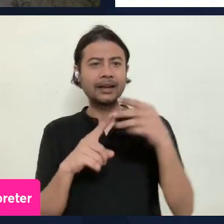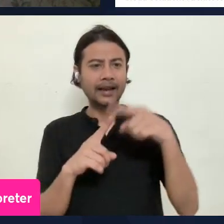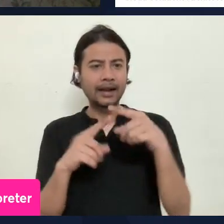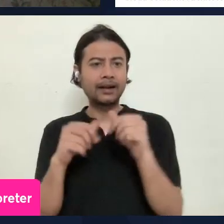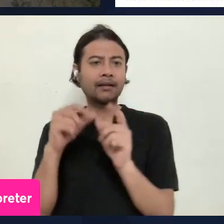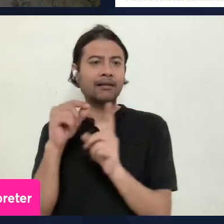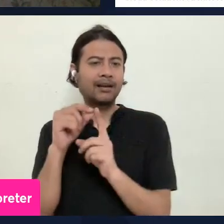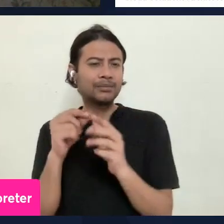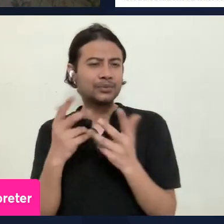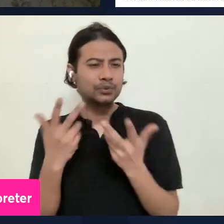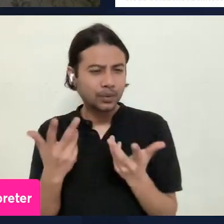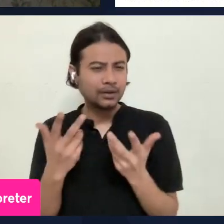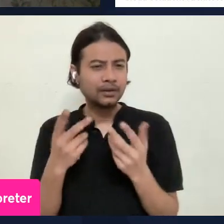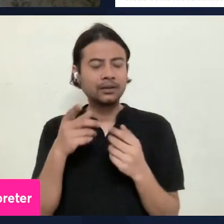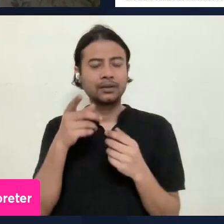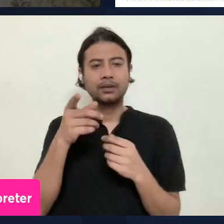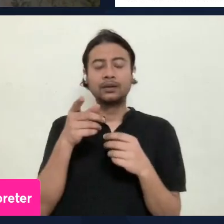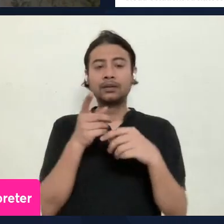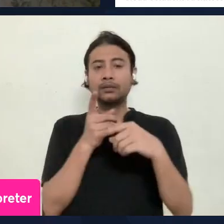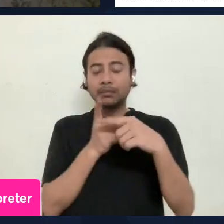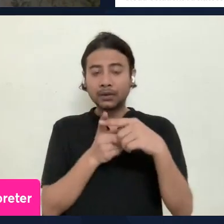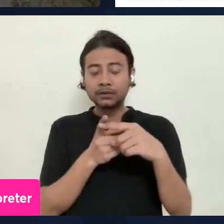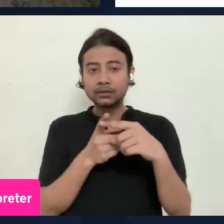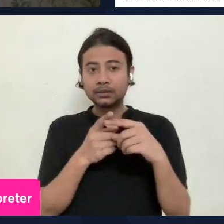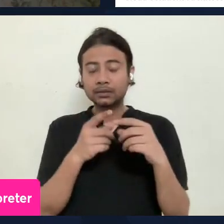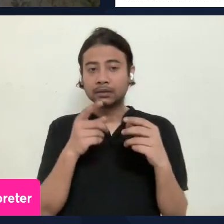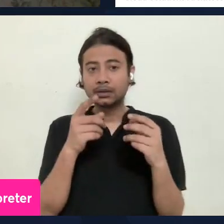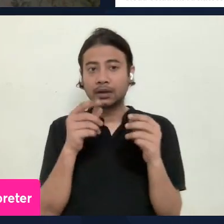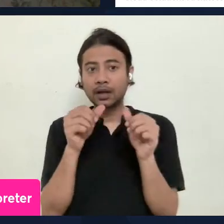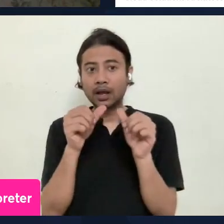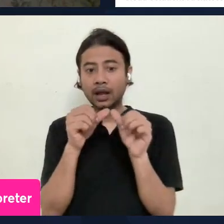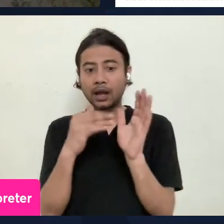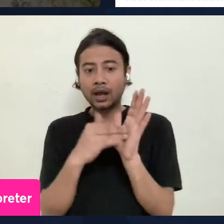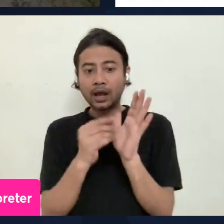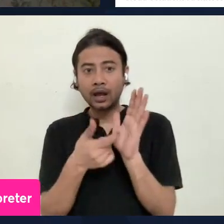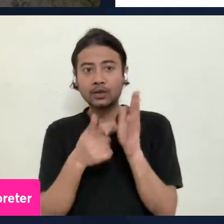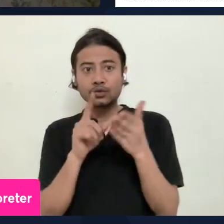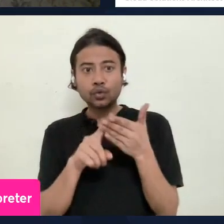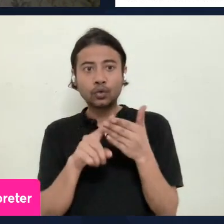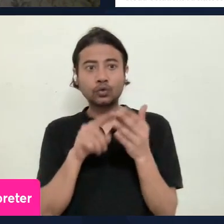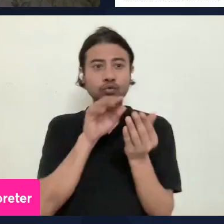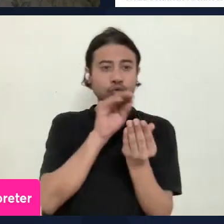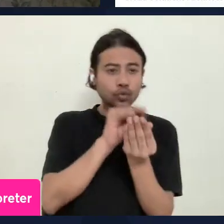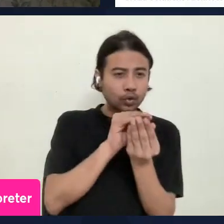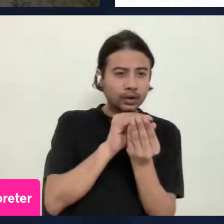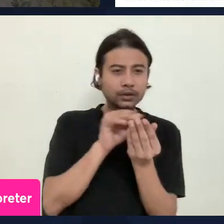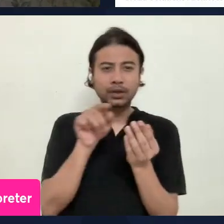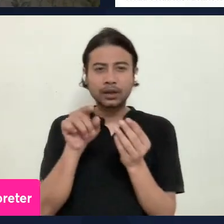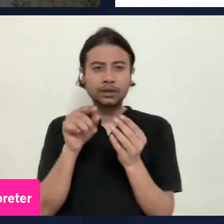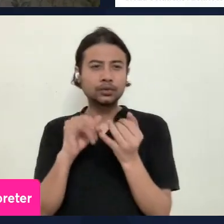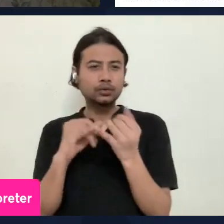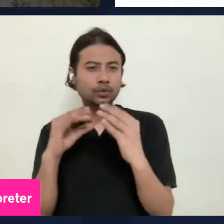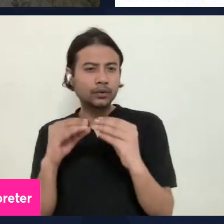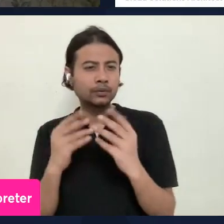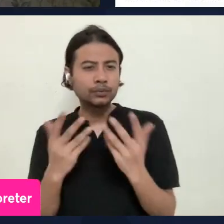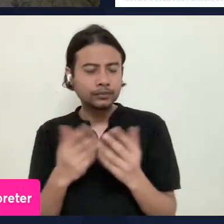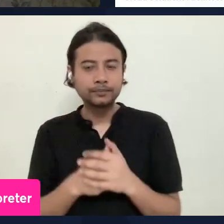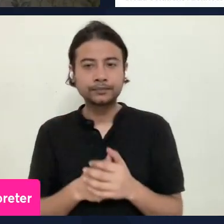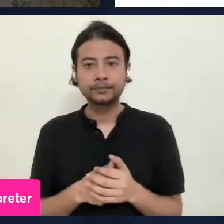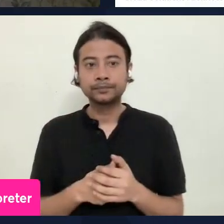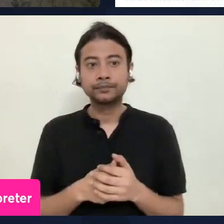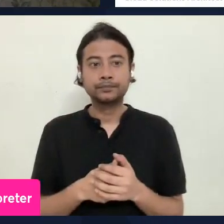understand as to how does it differentiates from Azure file storage. Sure. So Azure NetApp